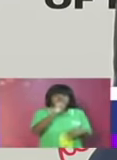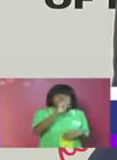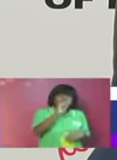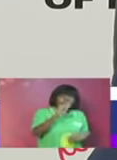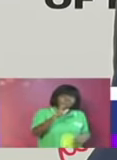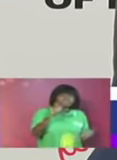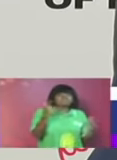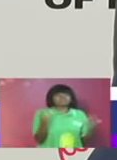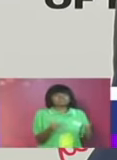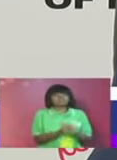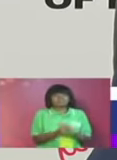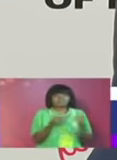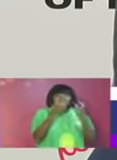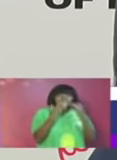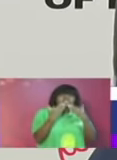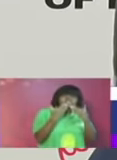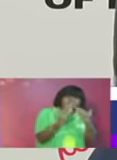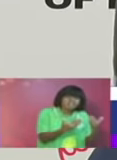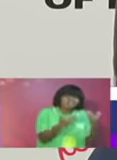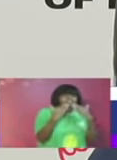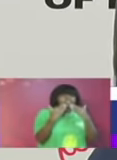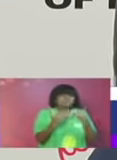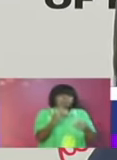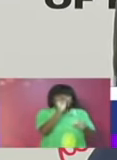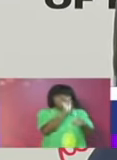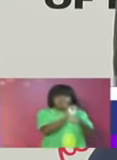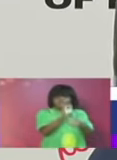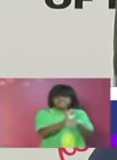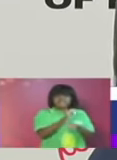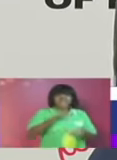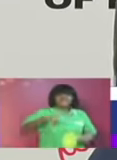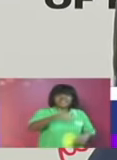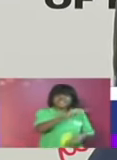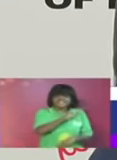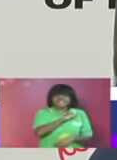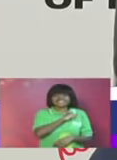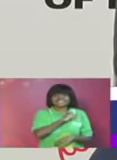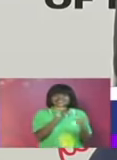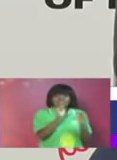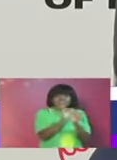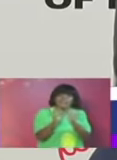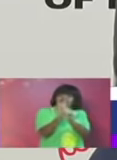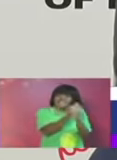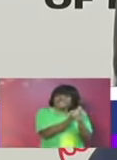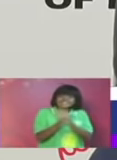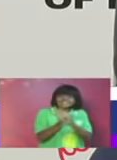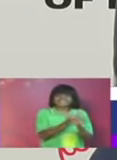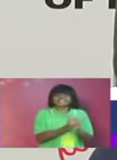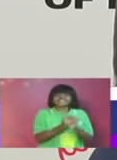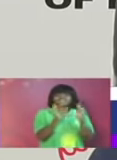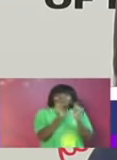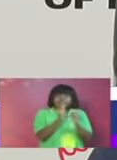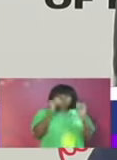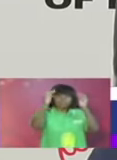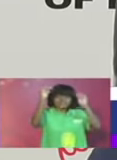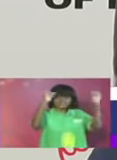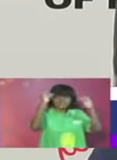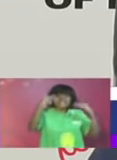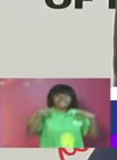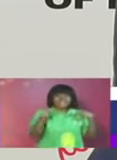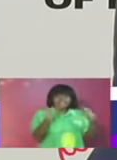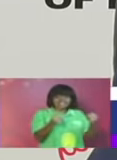want to thank them for working with us over the past week. I received correspondence from them on Wednesday.